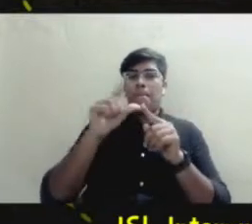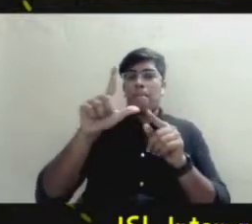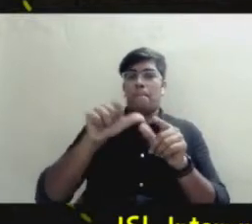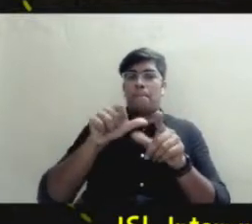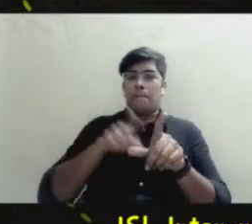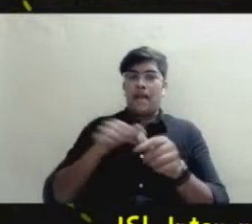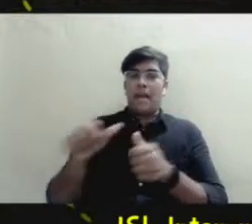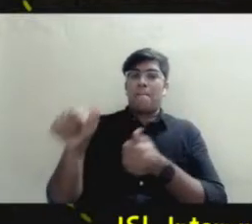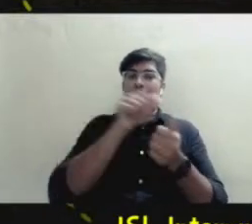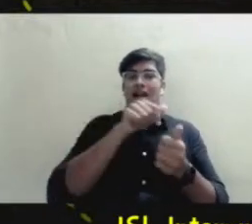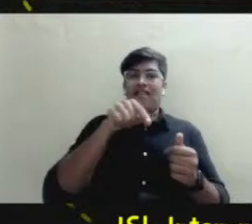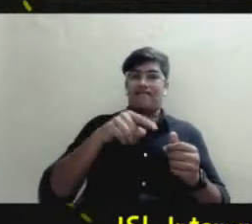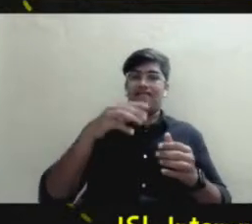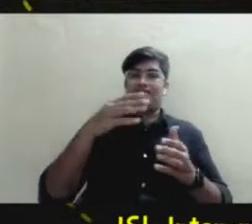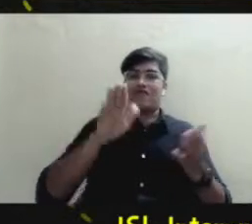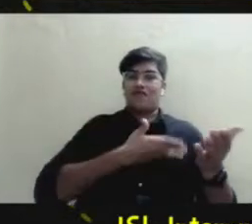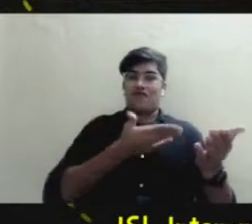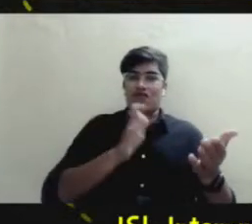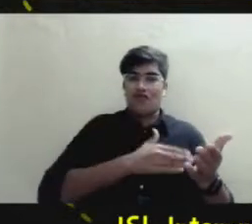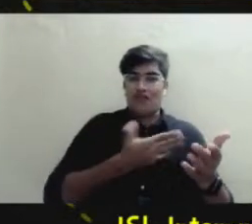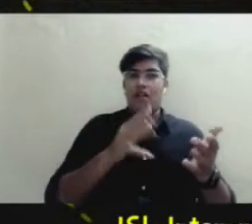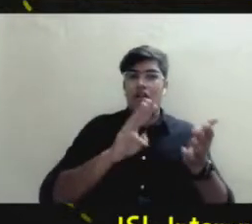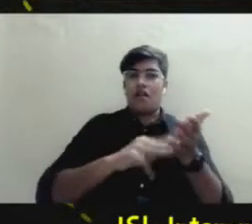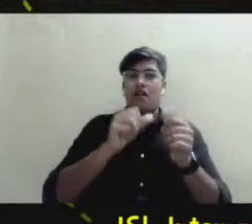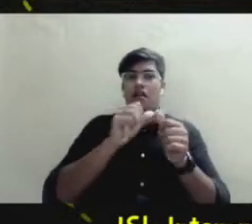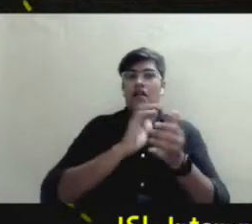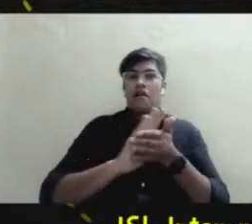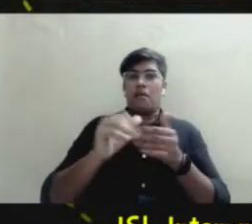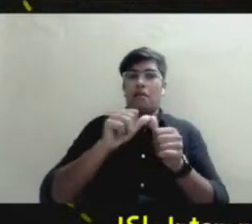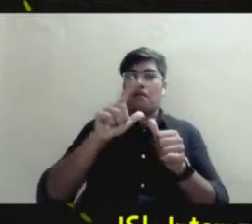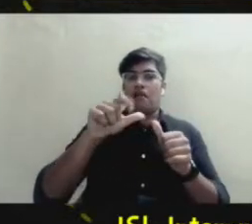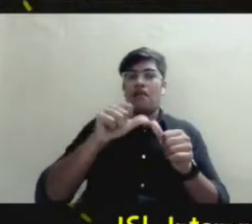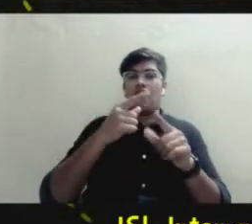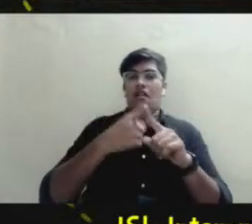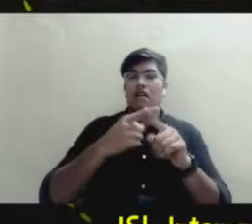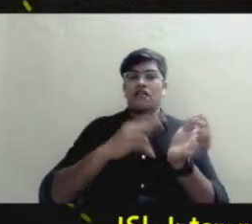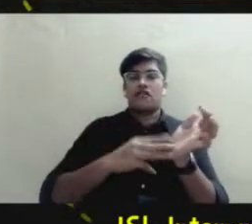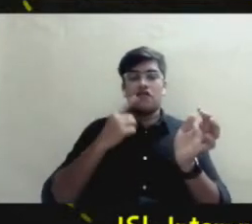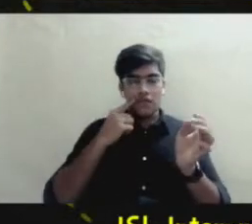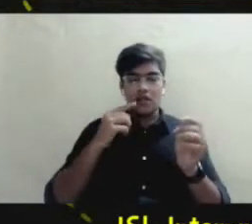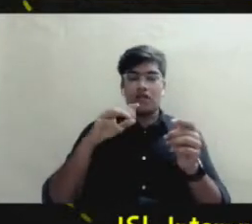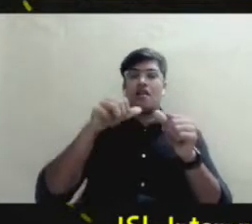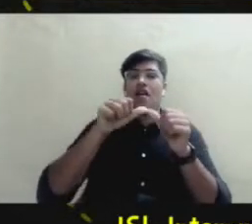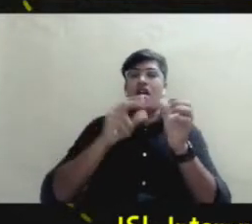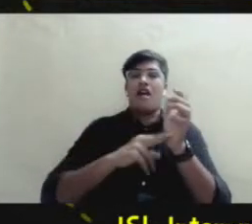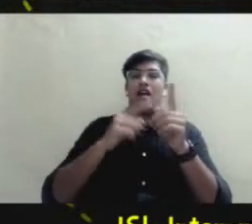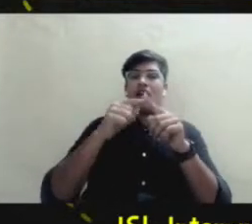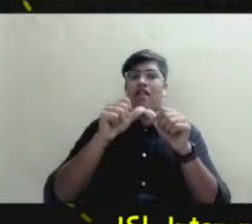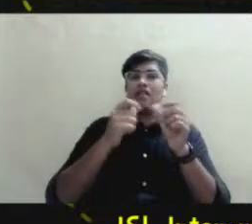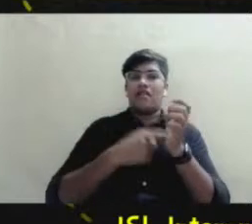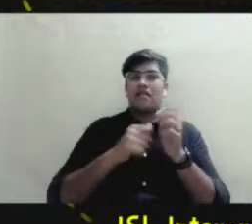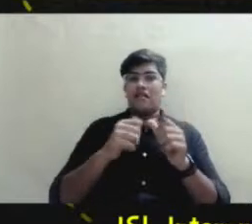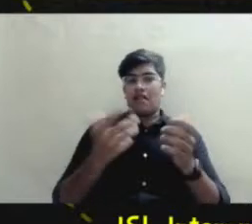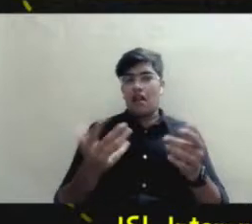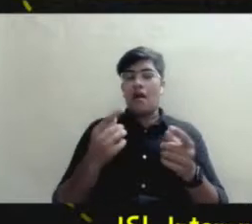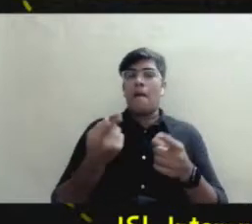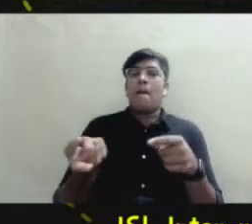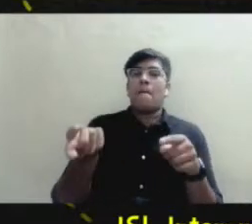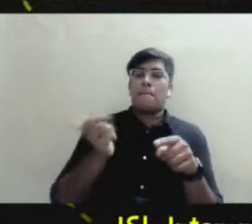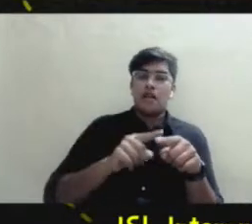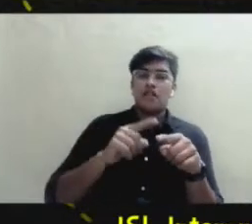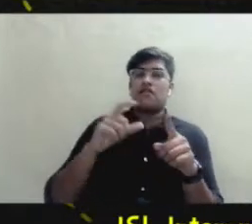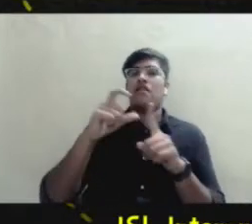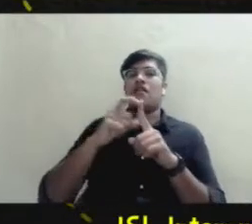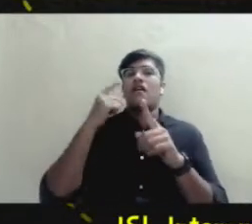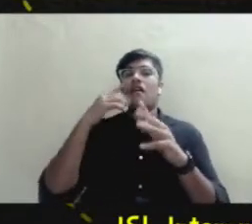sphere, which was Mahalakshmi Iyer, Antara Chaudhary, but there were also Diwali Ben Bhil